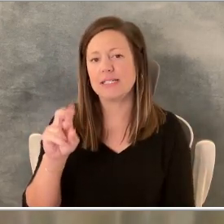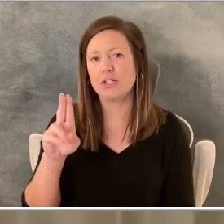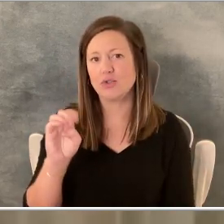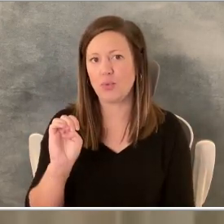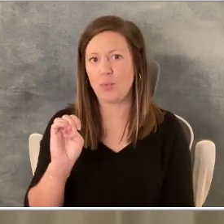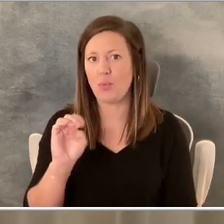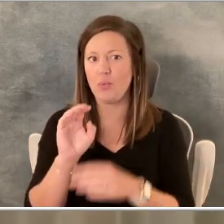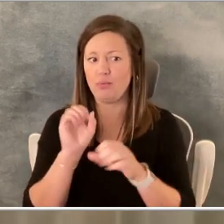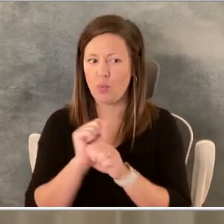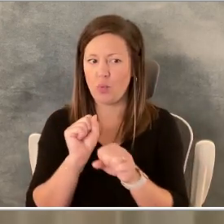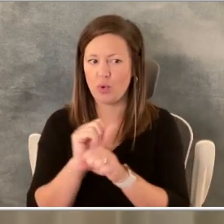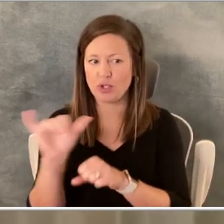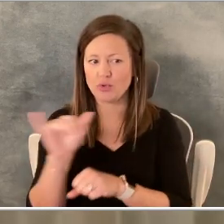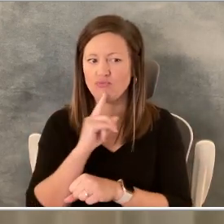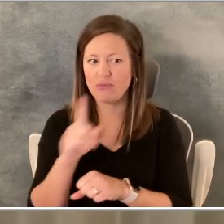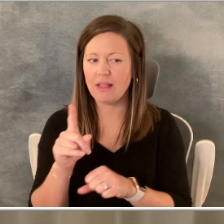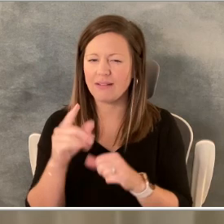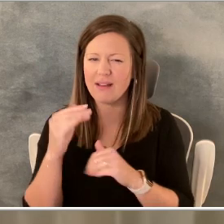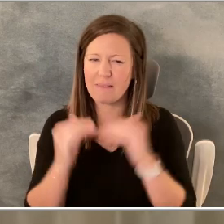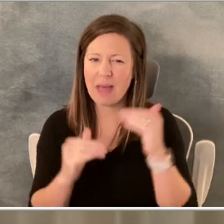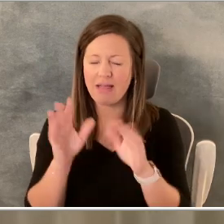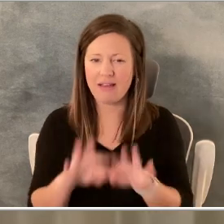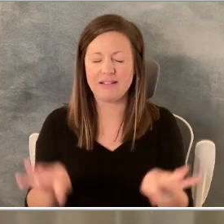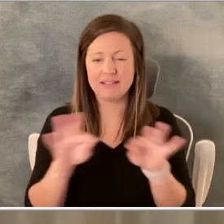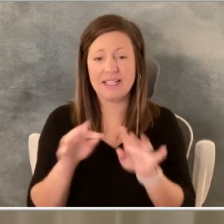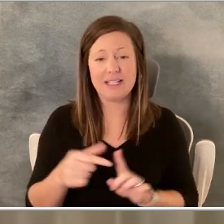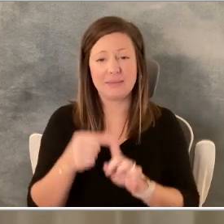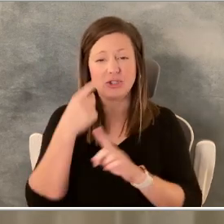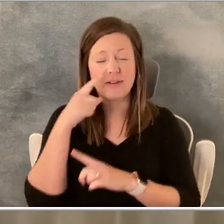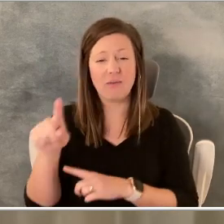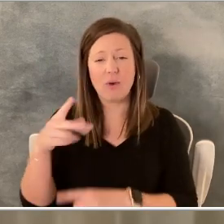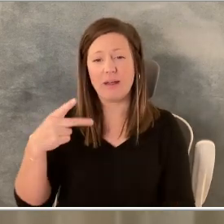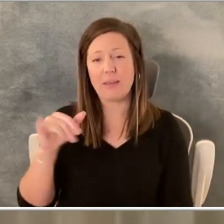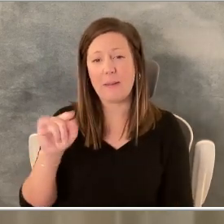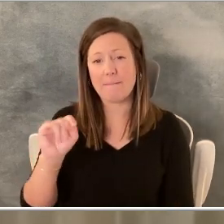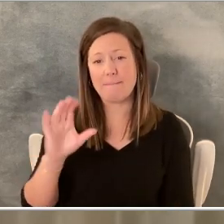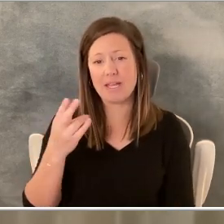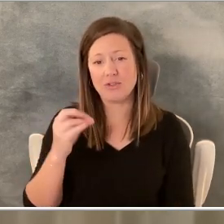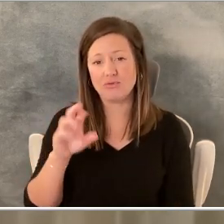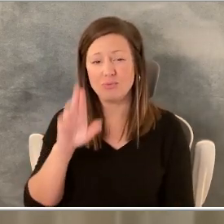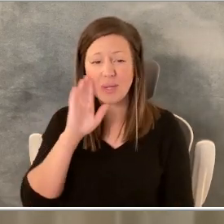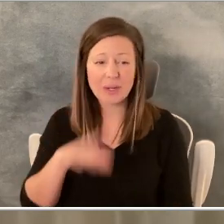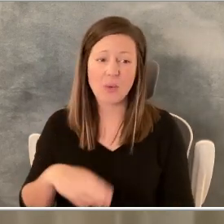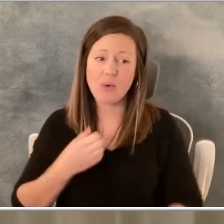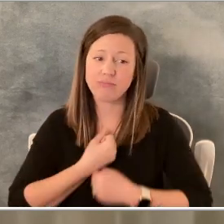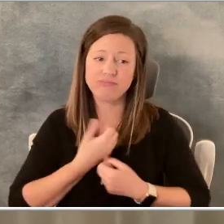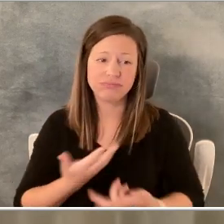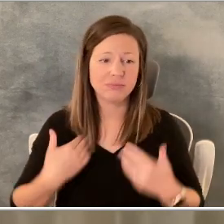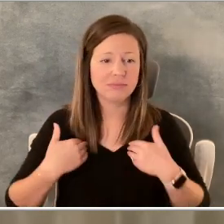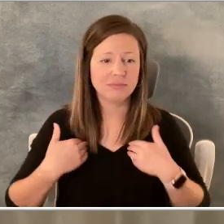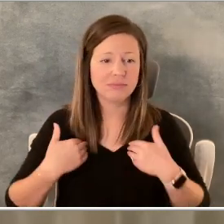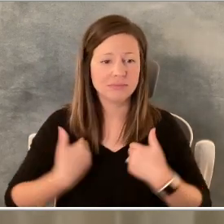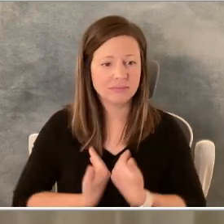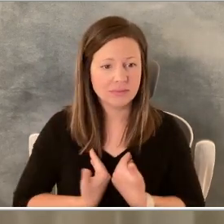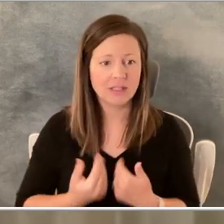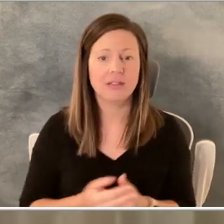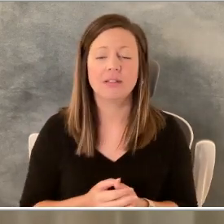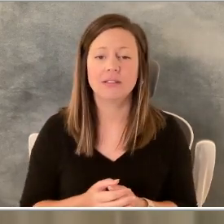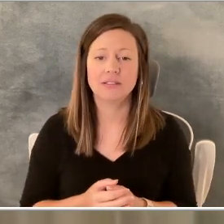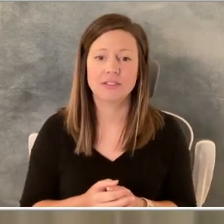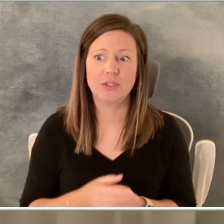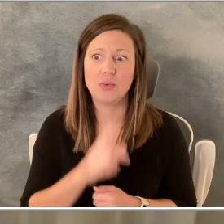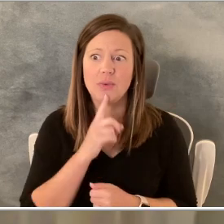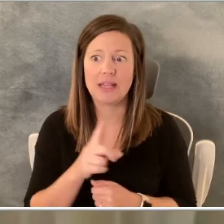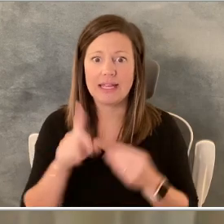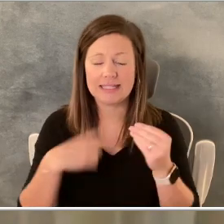And it's just a balance, especially for our pitchers. We know they're fatigued. So it's about being efficient in